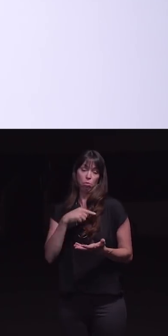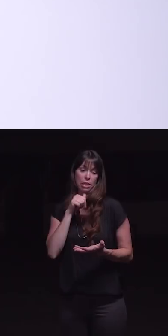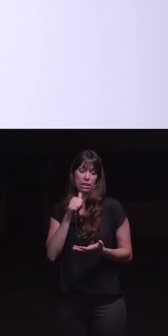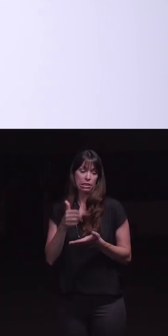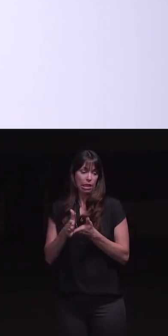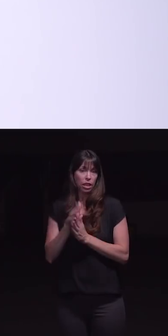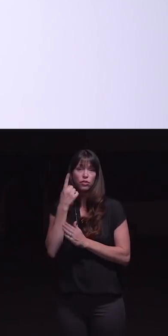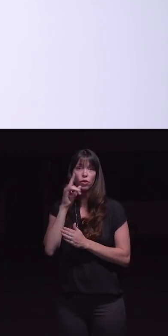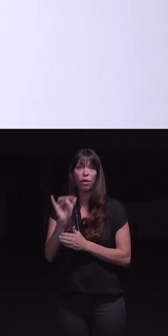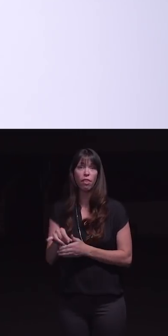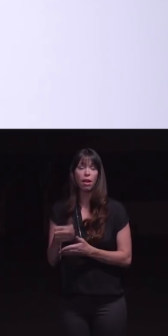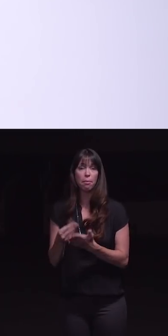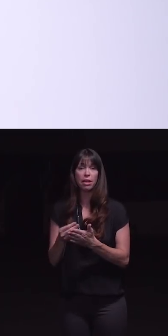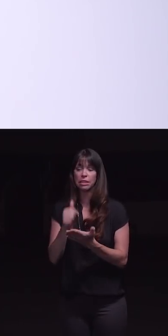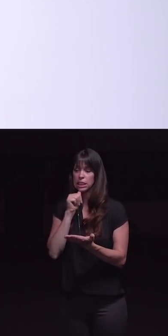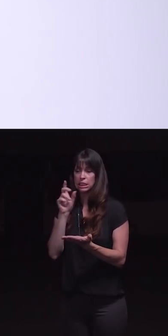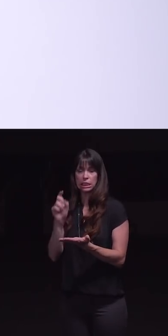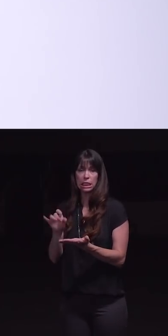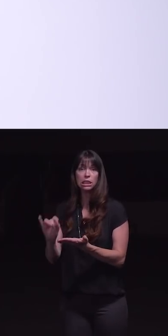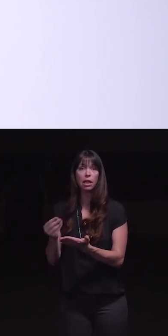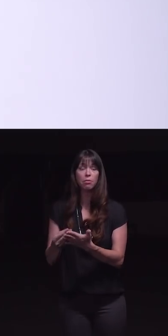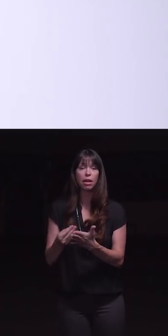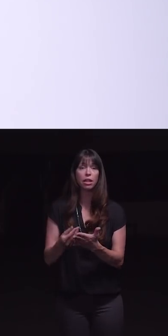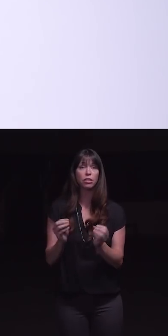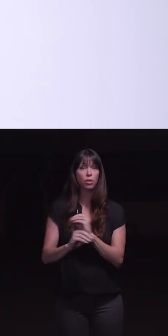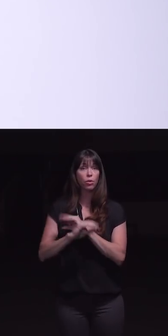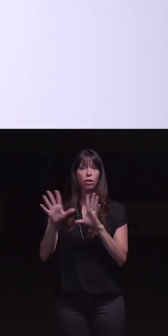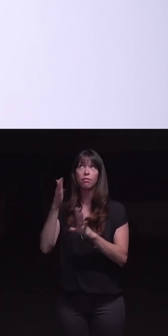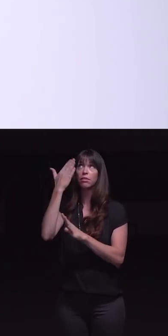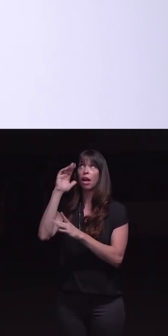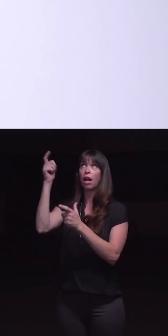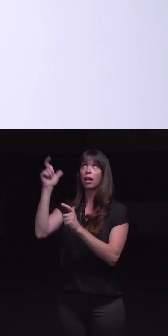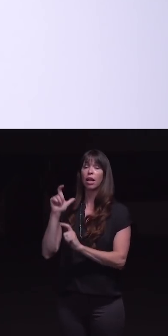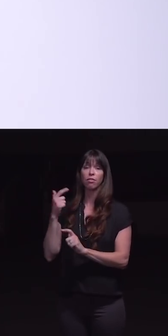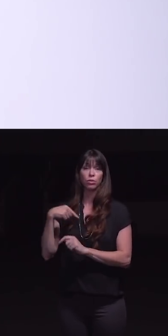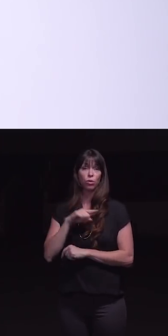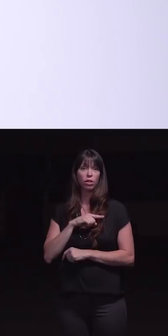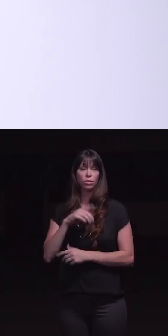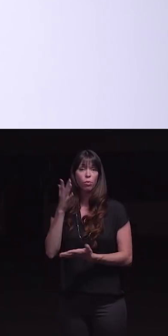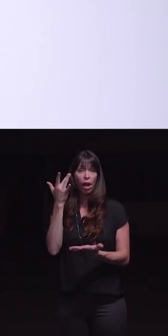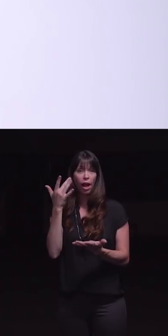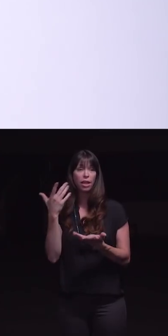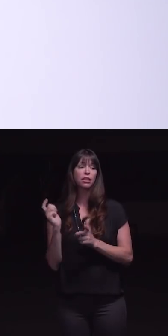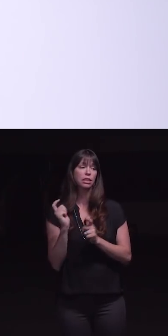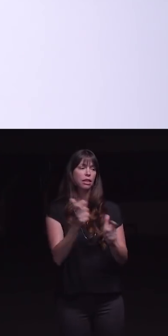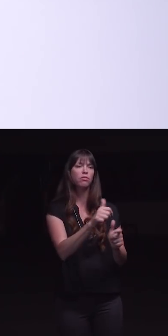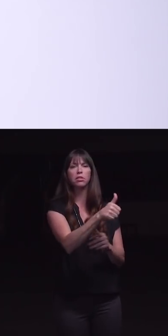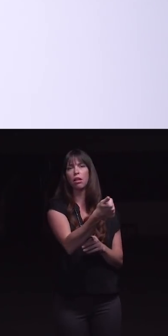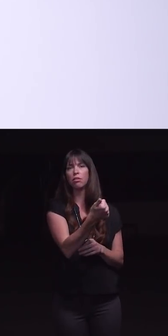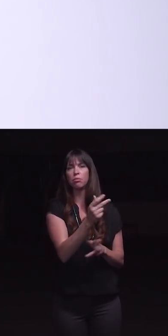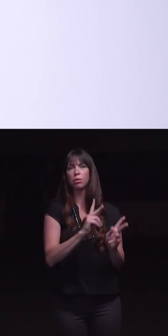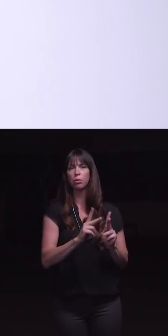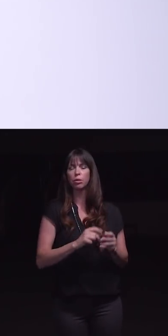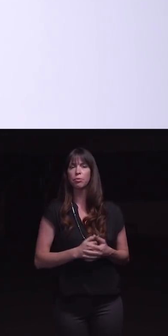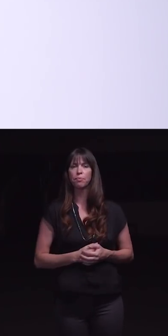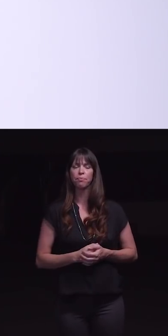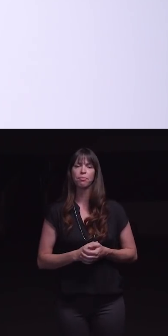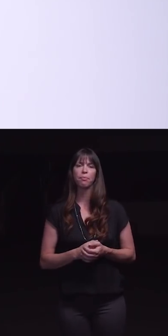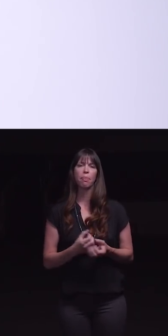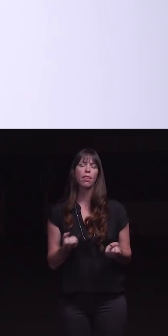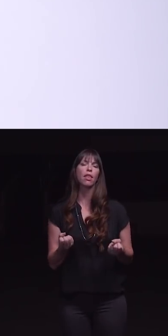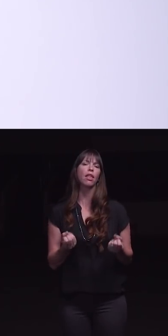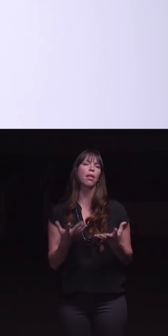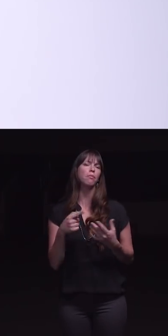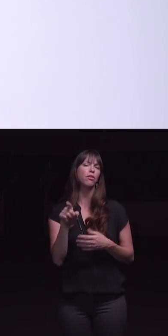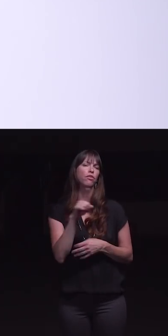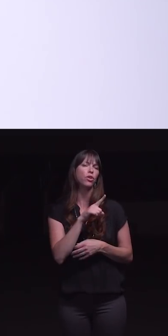money. We don't need that money. So obviously, God gave it to us to give it away. Now,